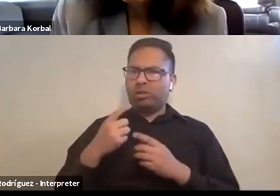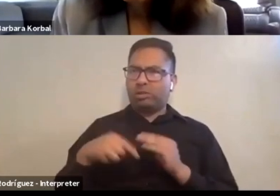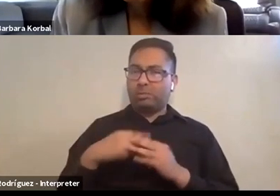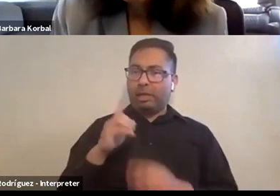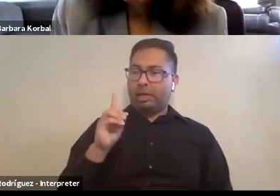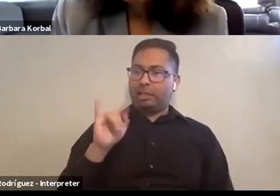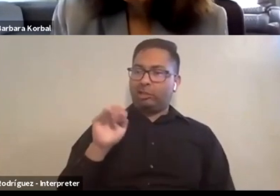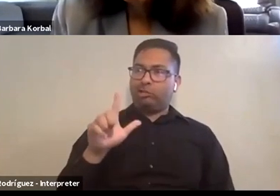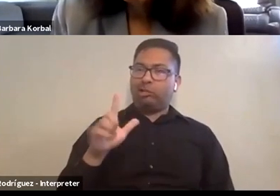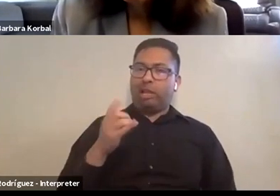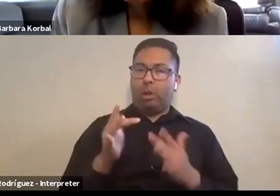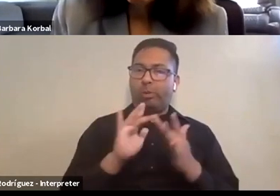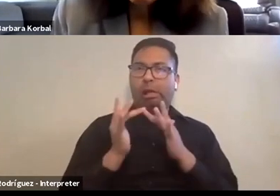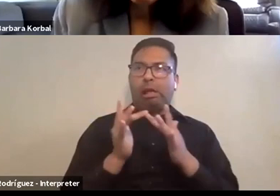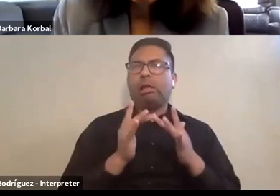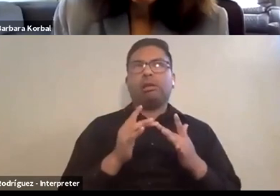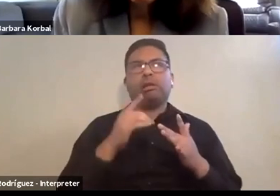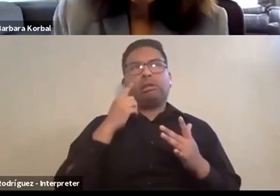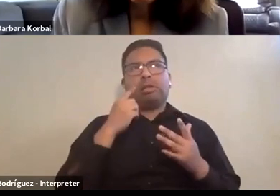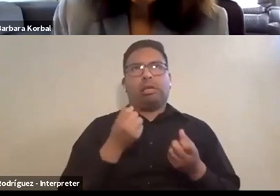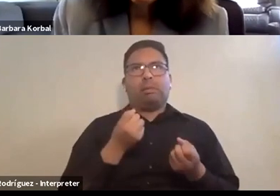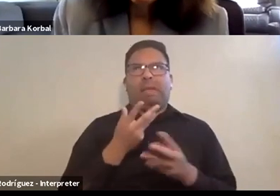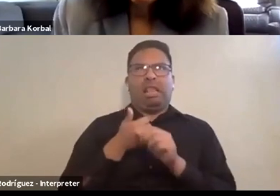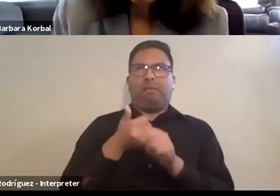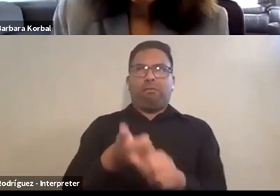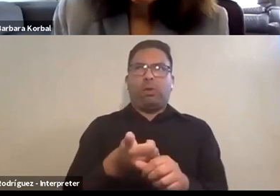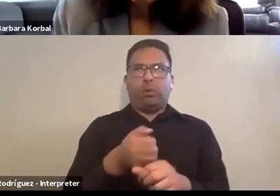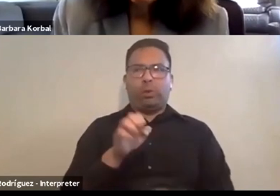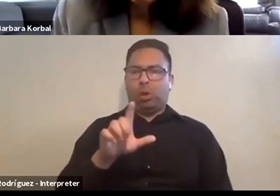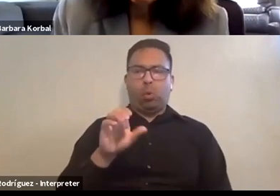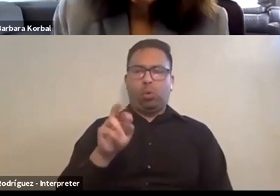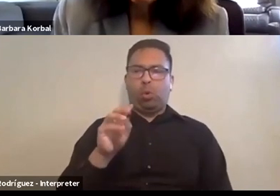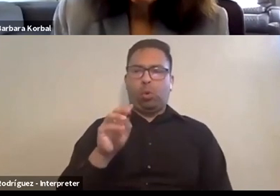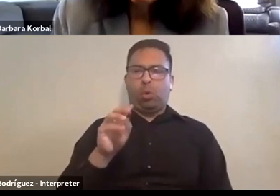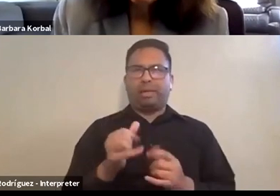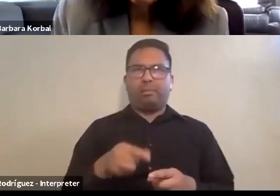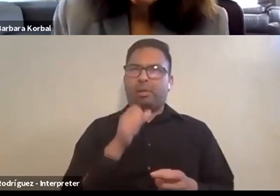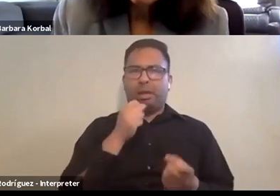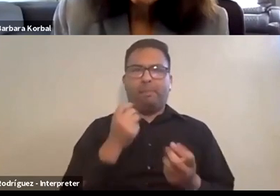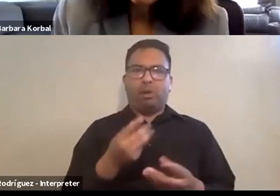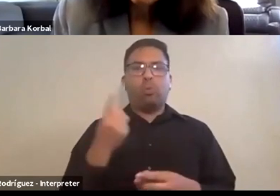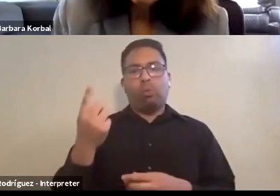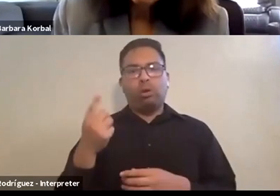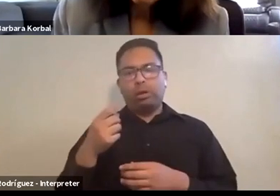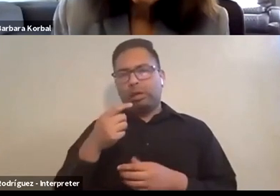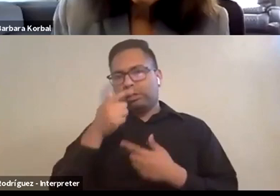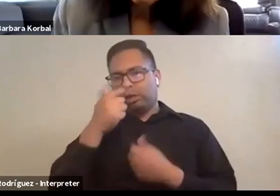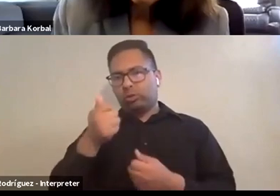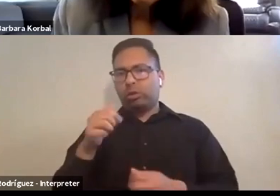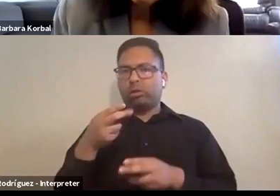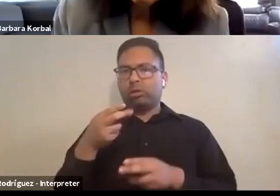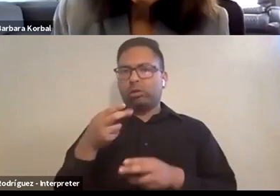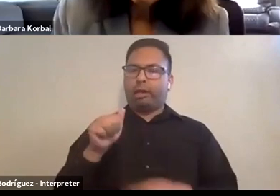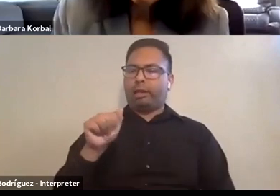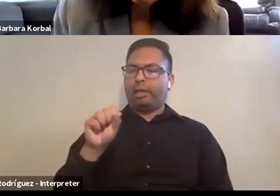much maybe modeled on El Cordon necessarily, but a very interesting journal called Asymptote that is published